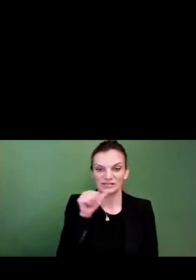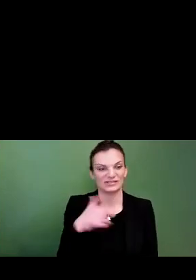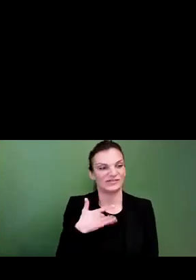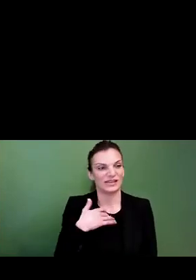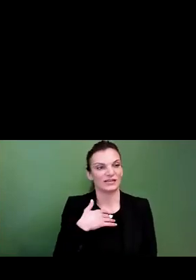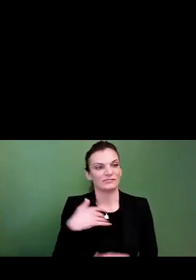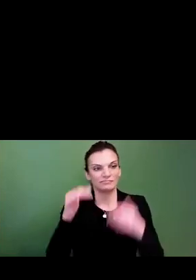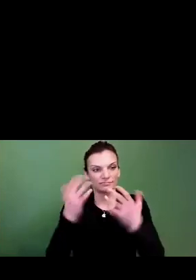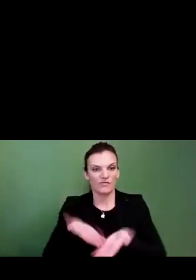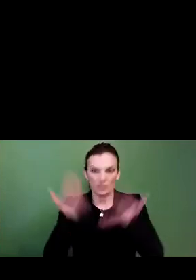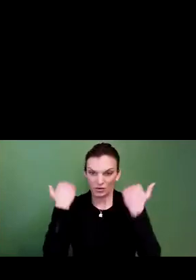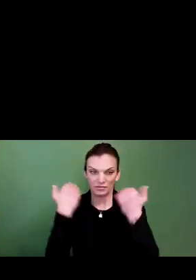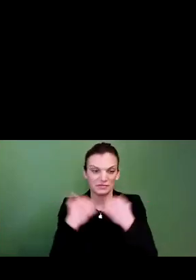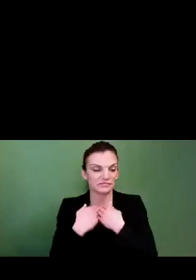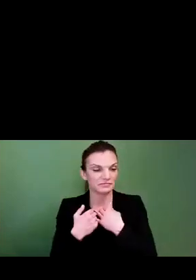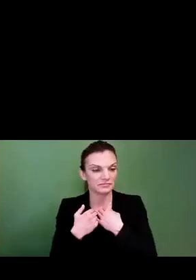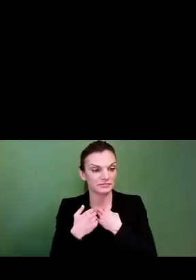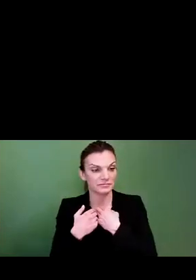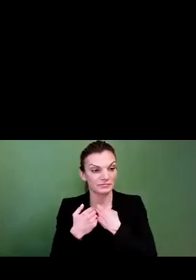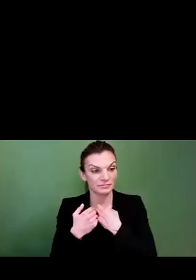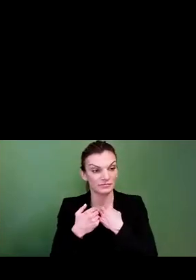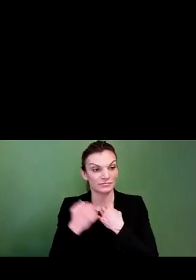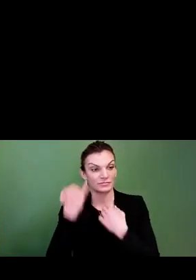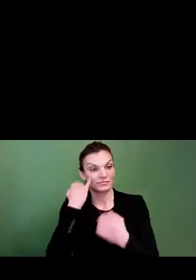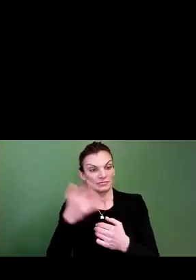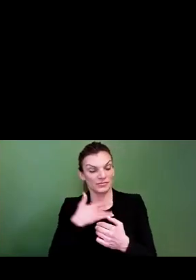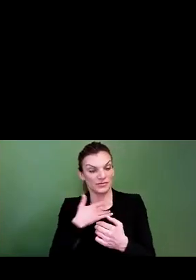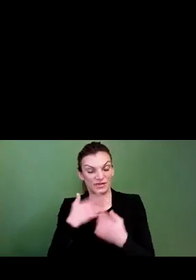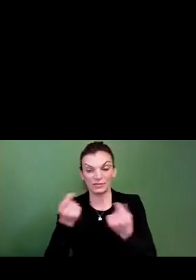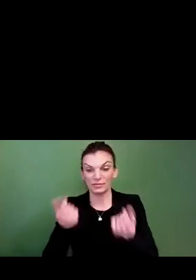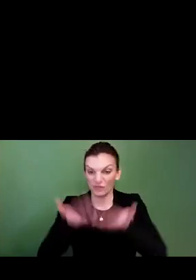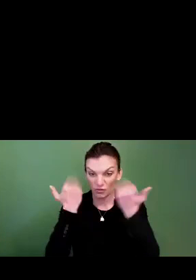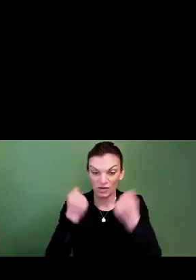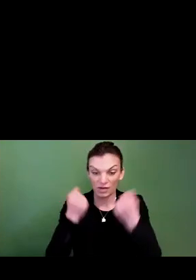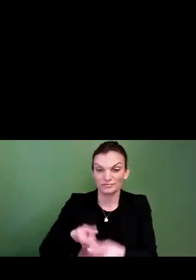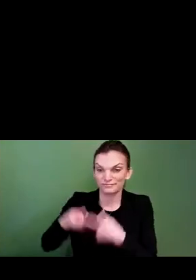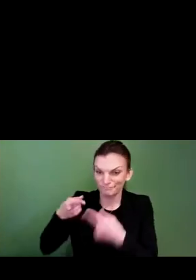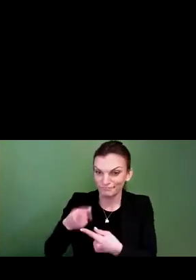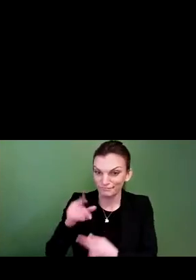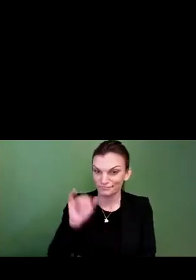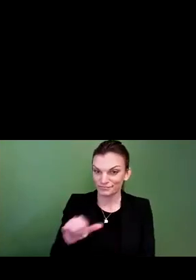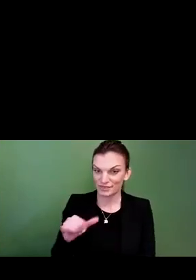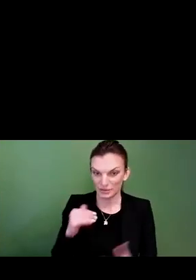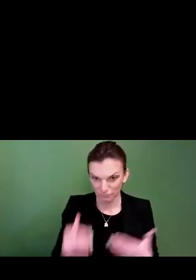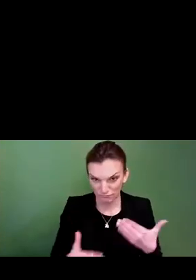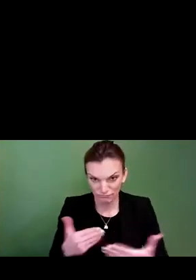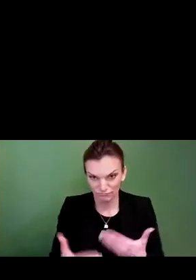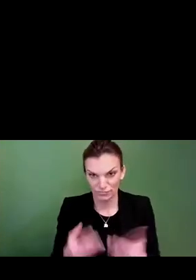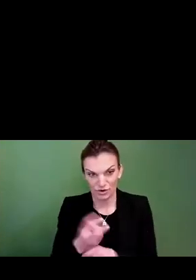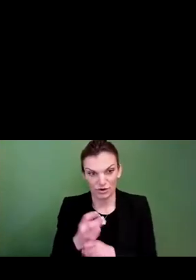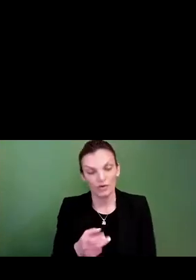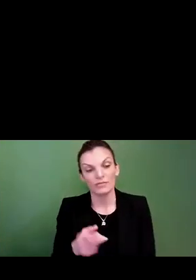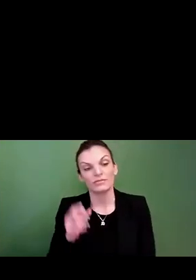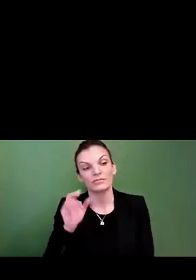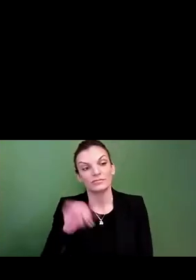as overwhelming. If you are feeling overwhelmed or struggle with that executive functioning, which is a set